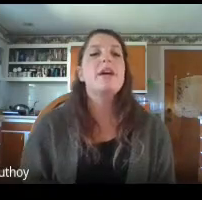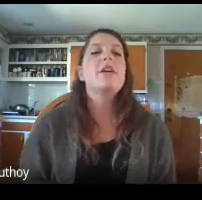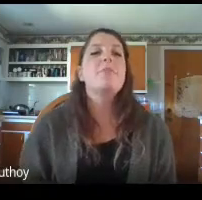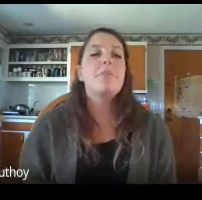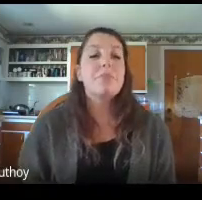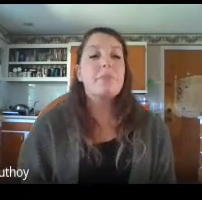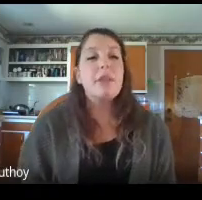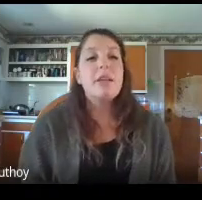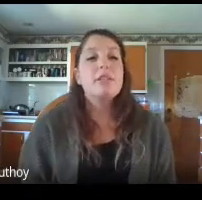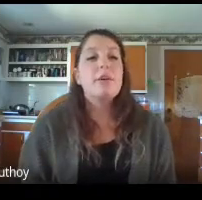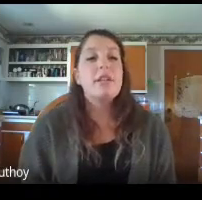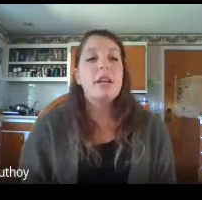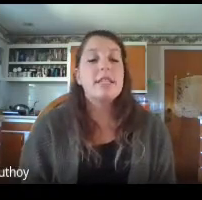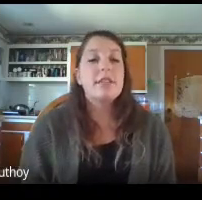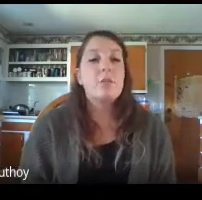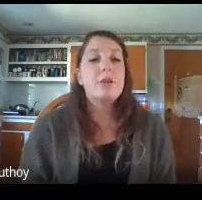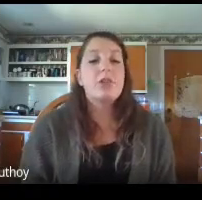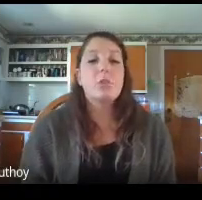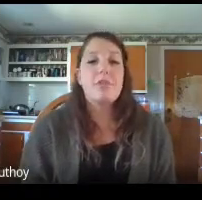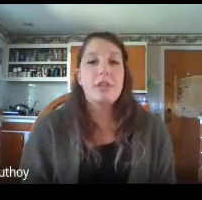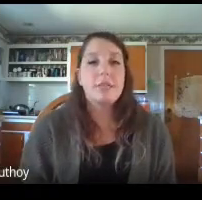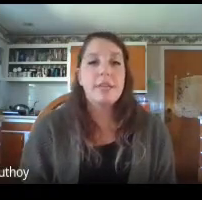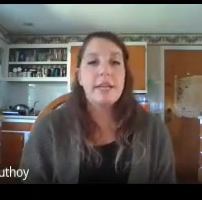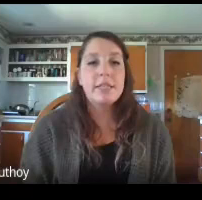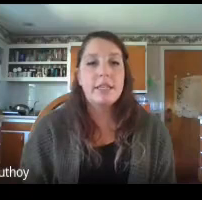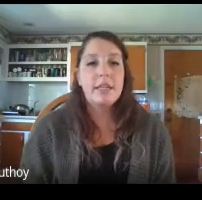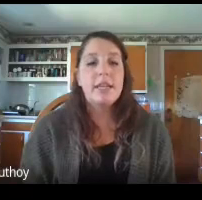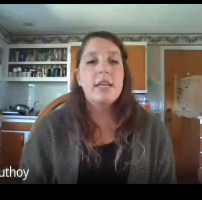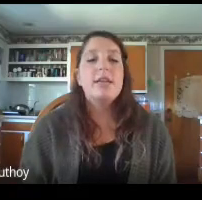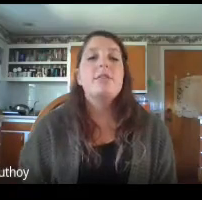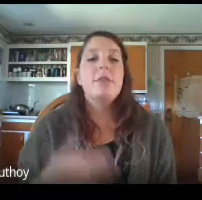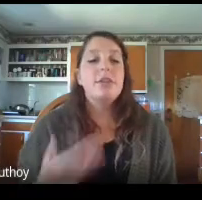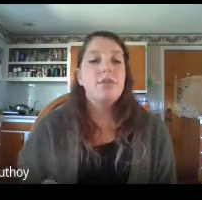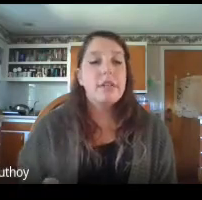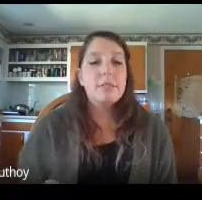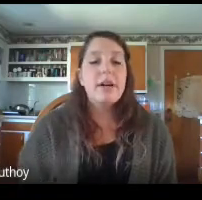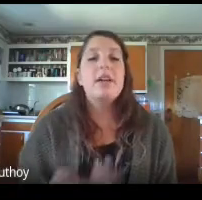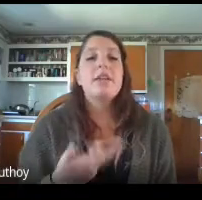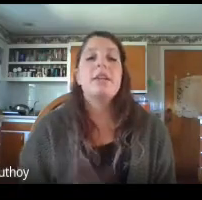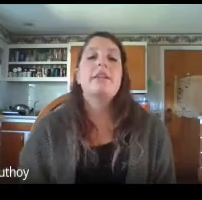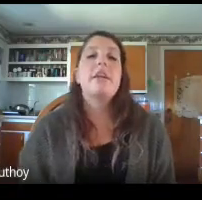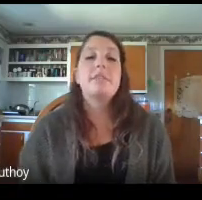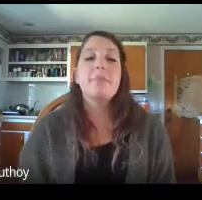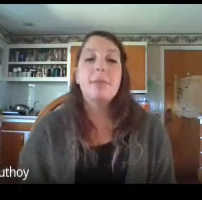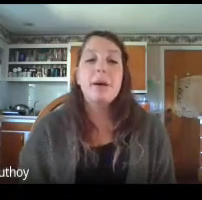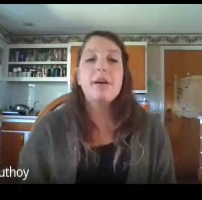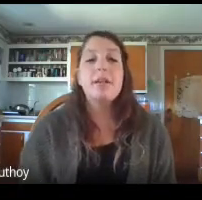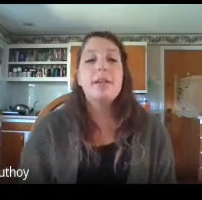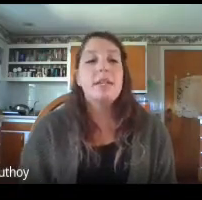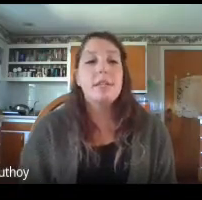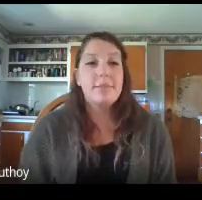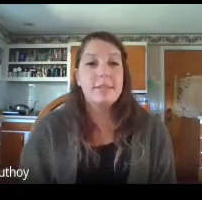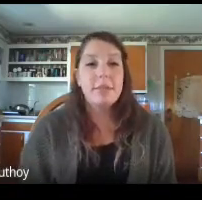appropriate? So in your ASL notebook, you should be filling in the blanks. When do you fingerspell? Names of